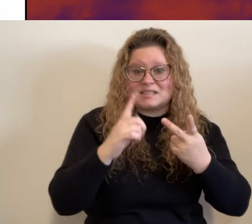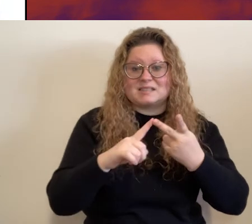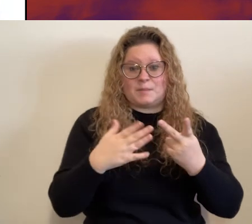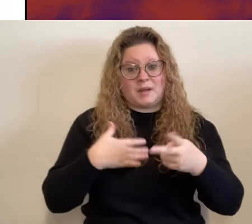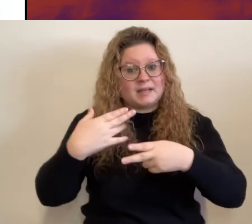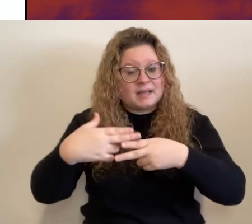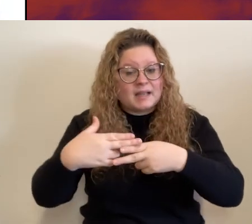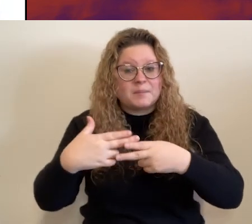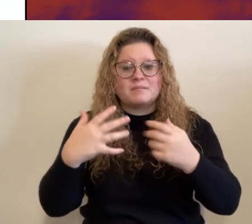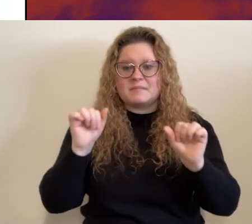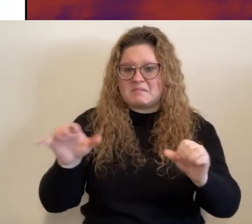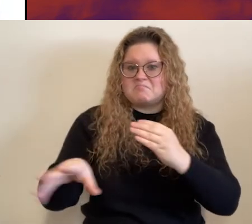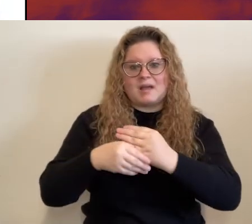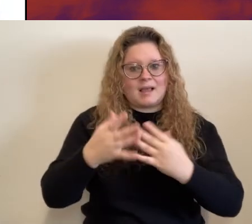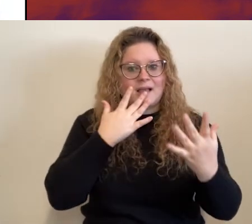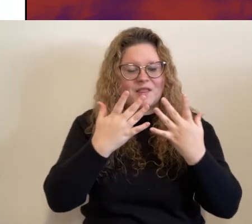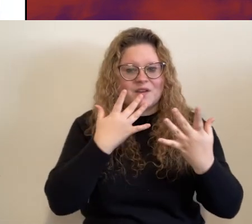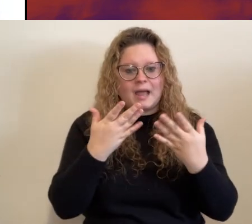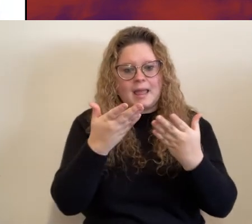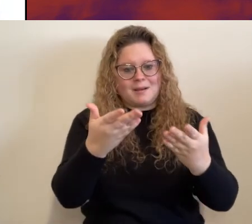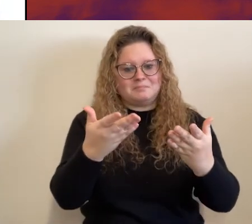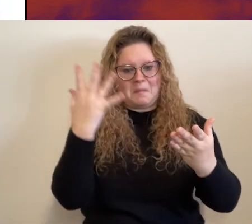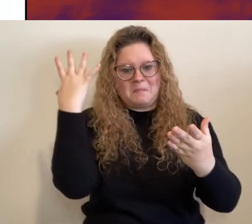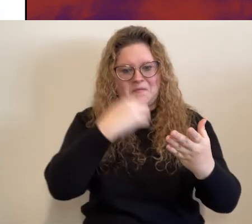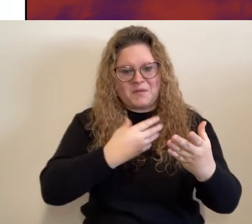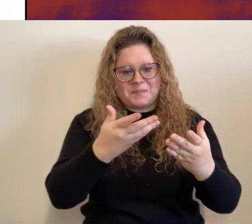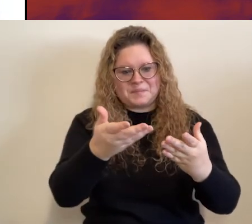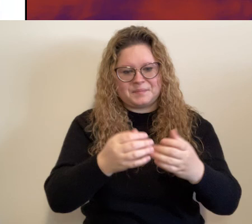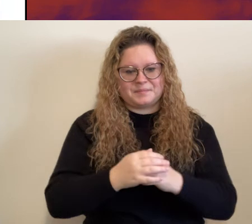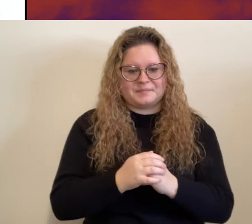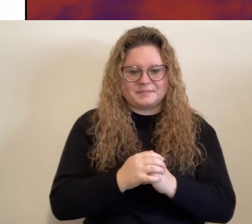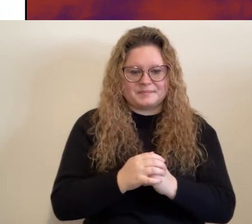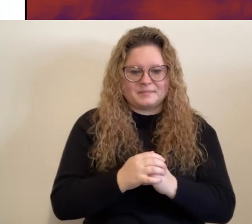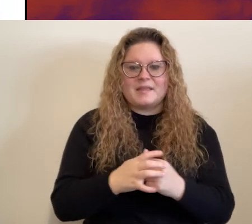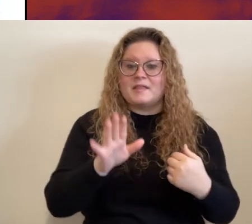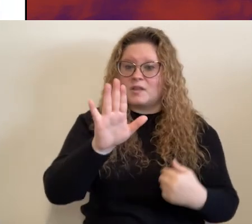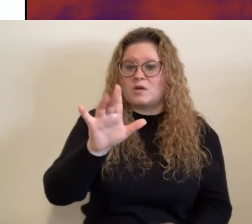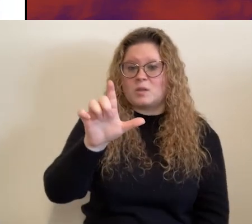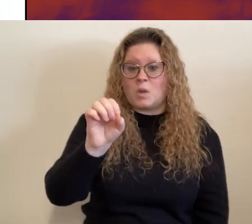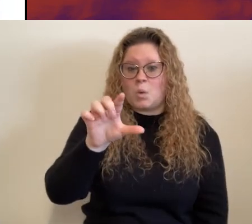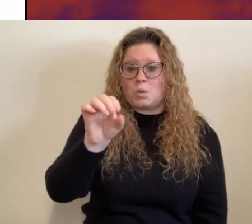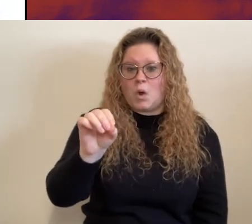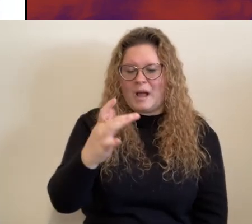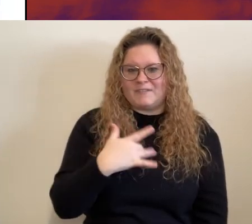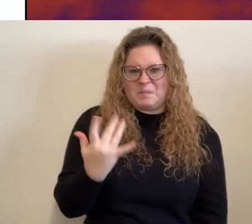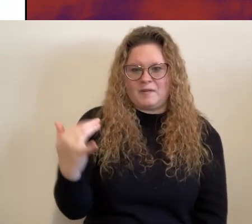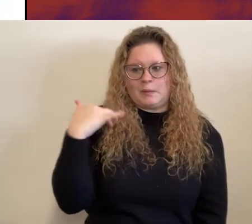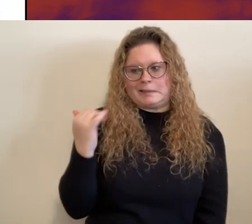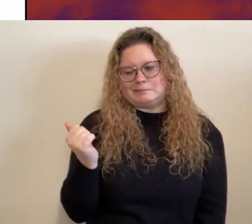all the beauty. And then I recreated their logo because it wasn't really hitting the way I wanted to hit.